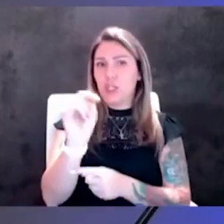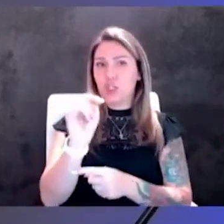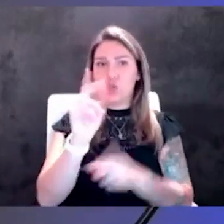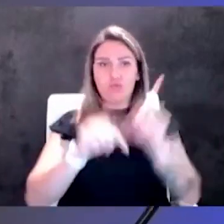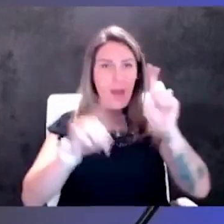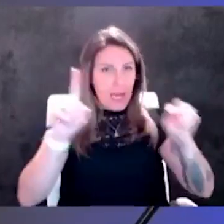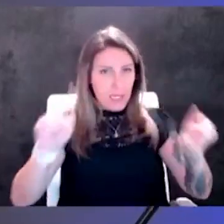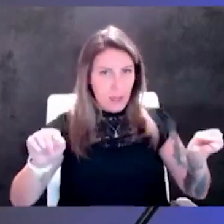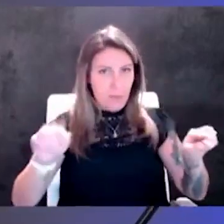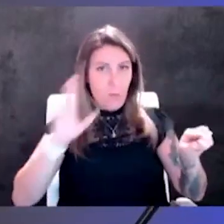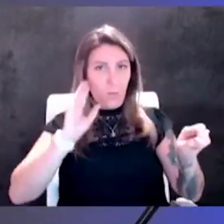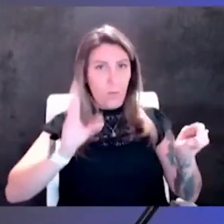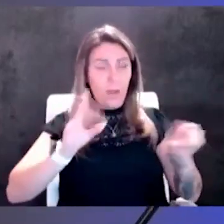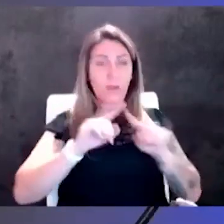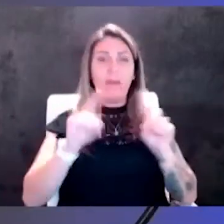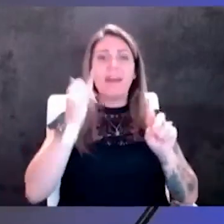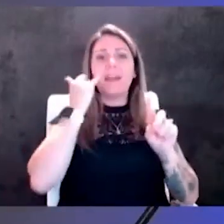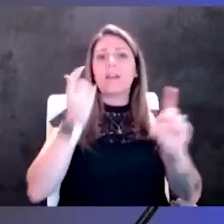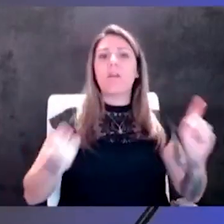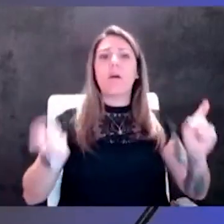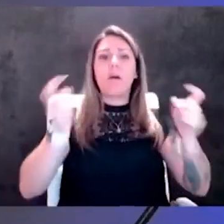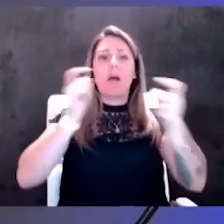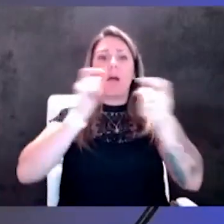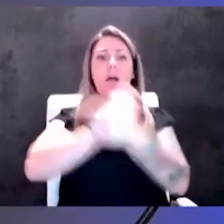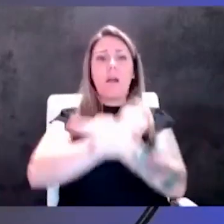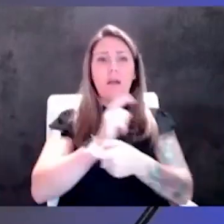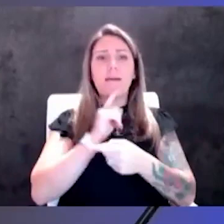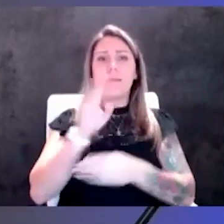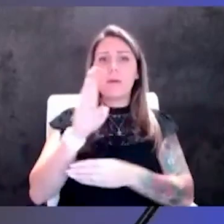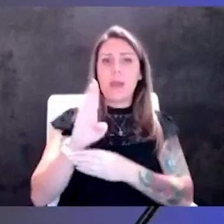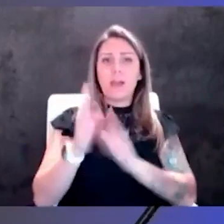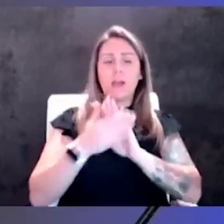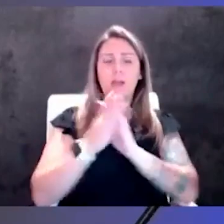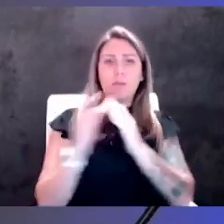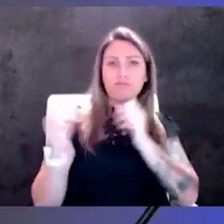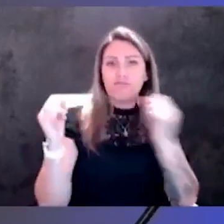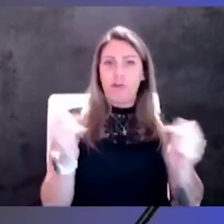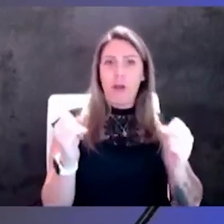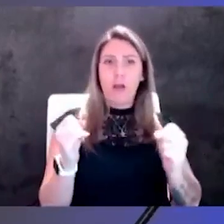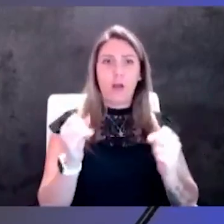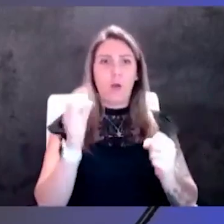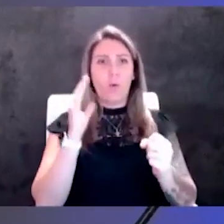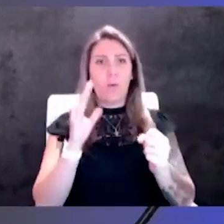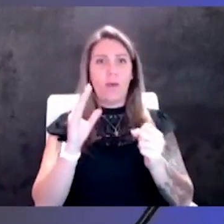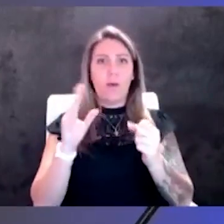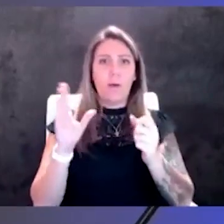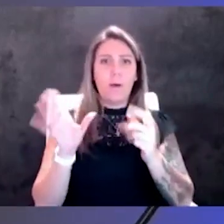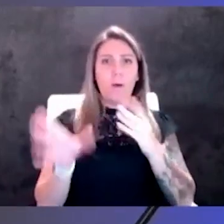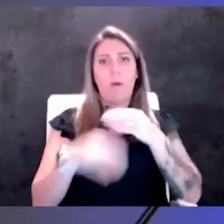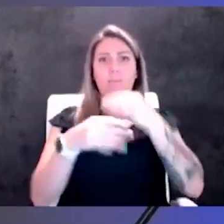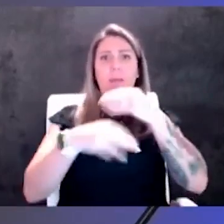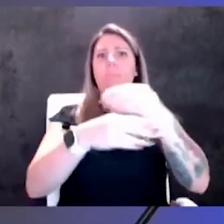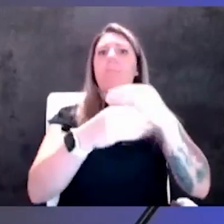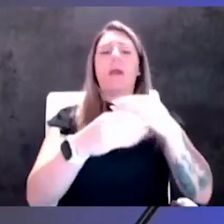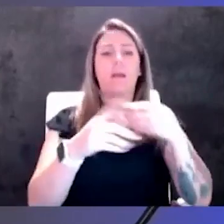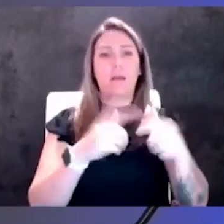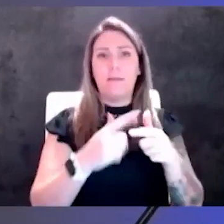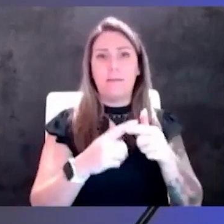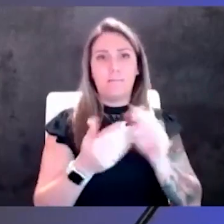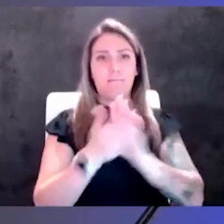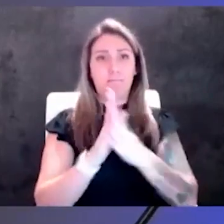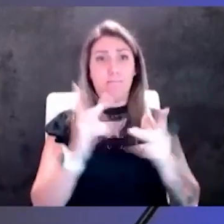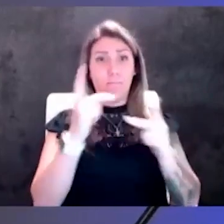it's a mutation that makes the bacteria stronger and better, they will take it and they'll keep moving. So we're headed